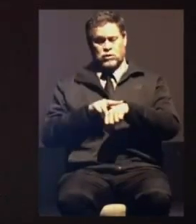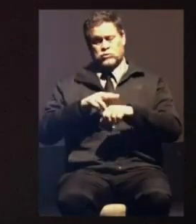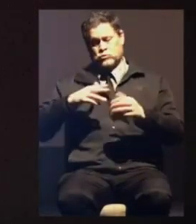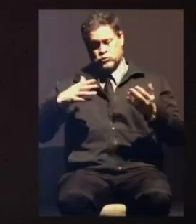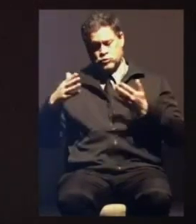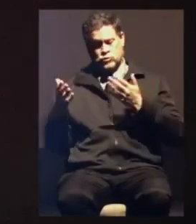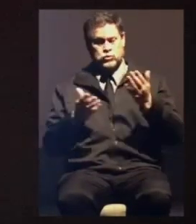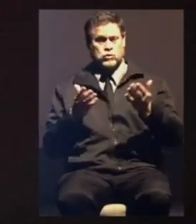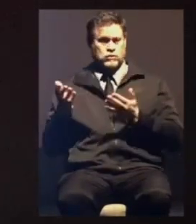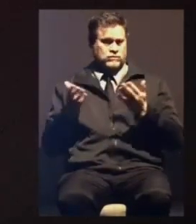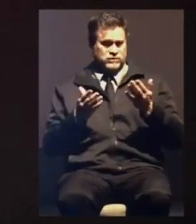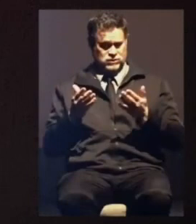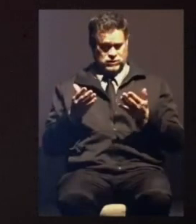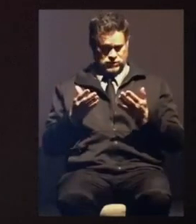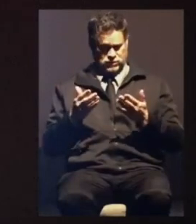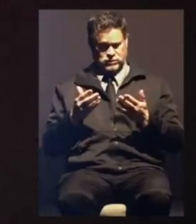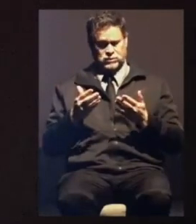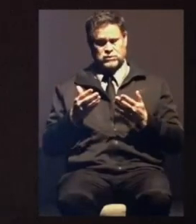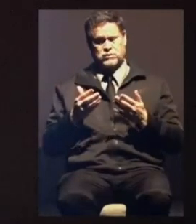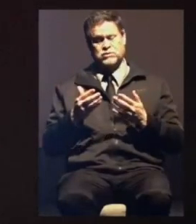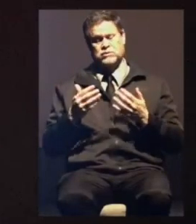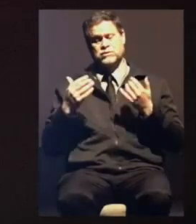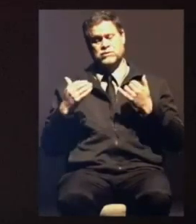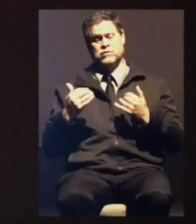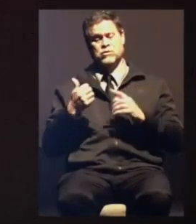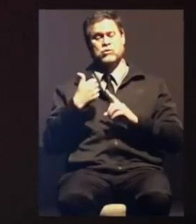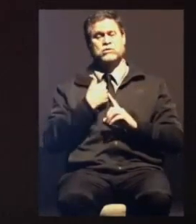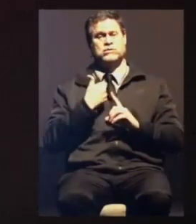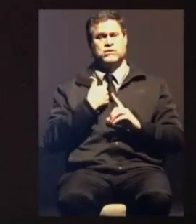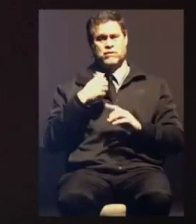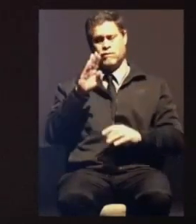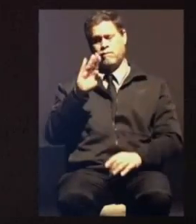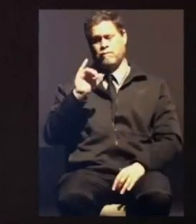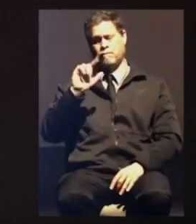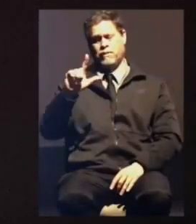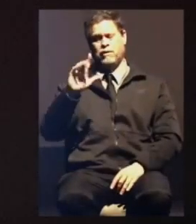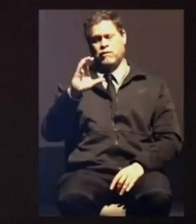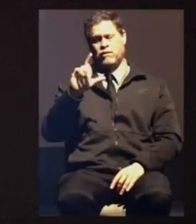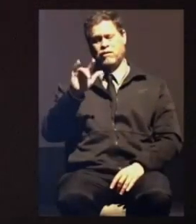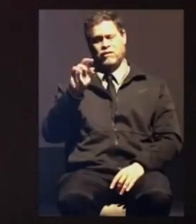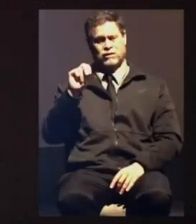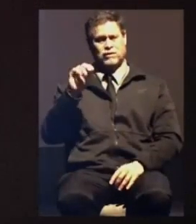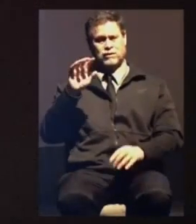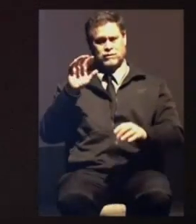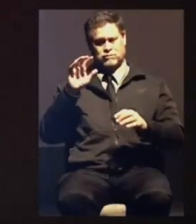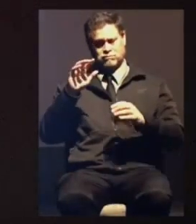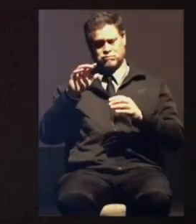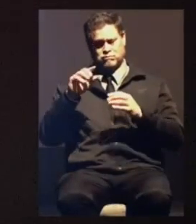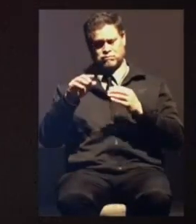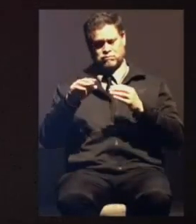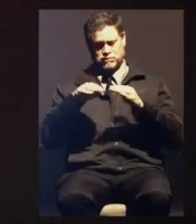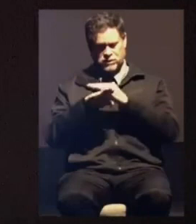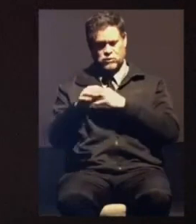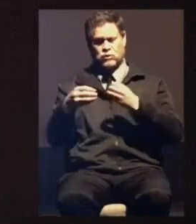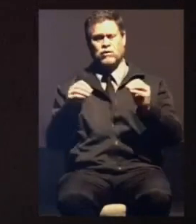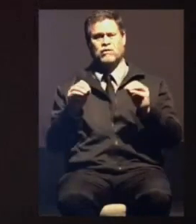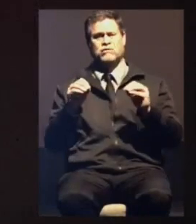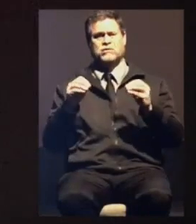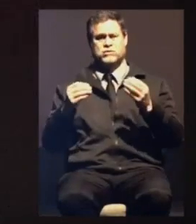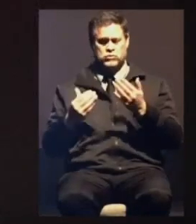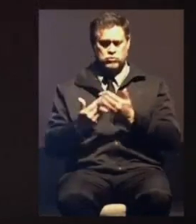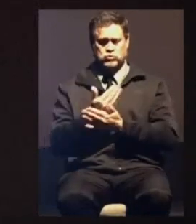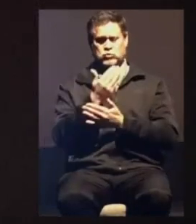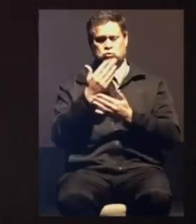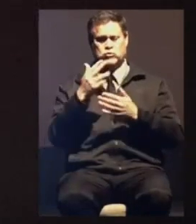service ourselves, and Bill Clinton came into office, and AmeriCorps was born, and the Corporation for National and